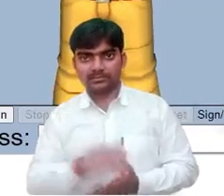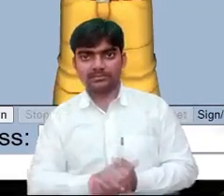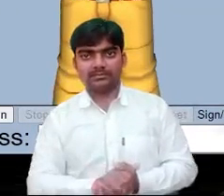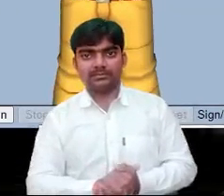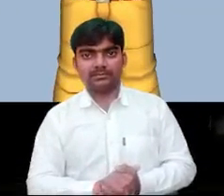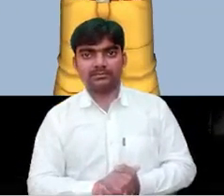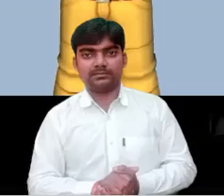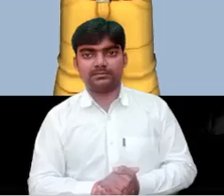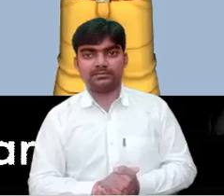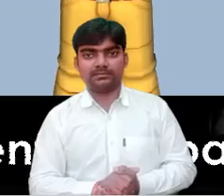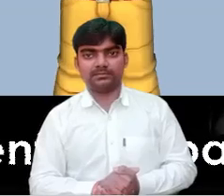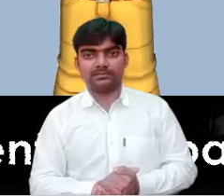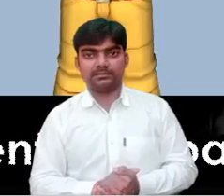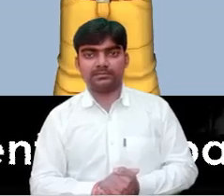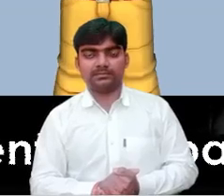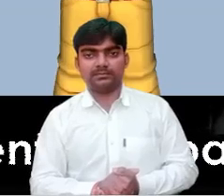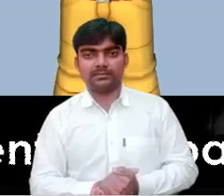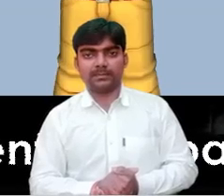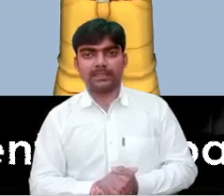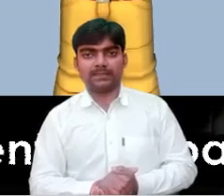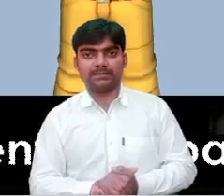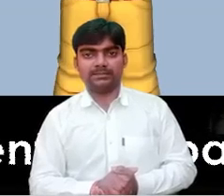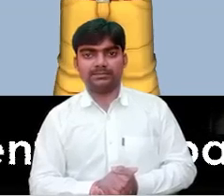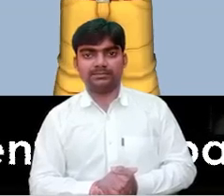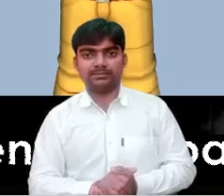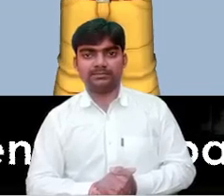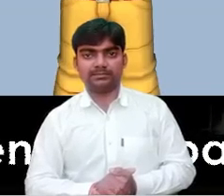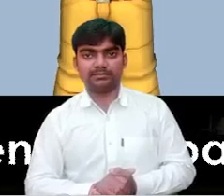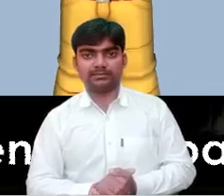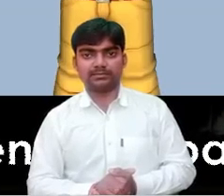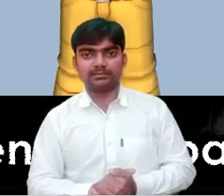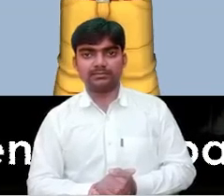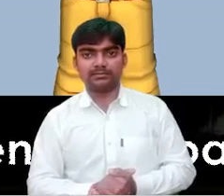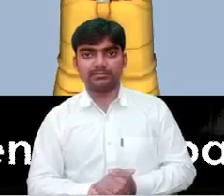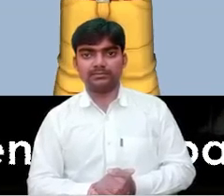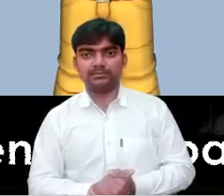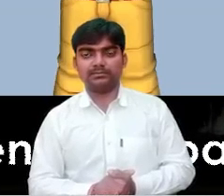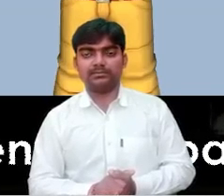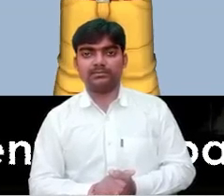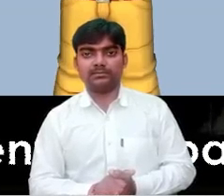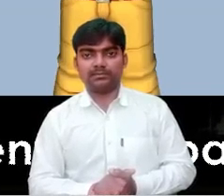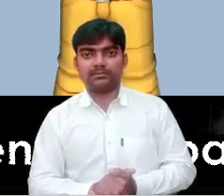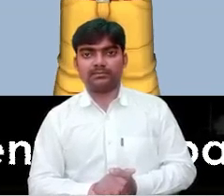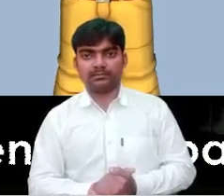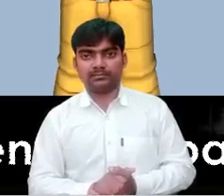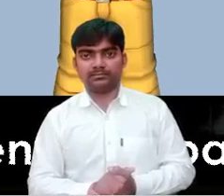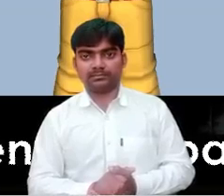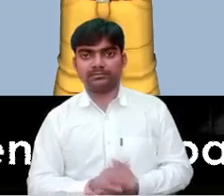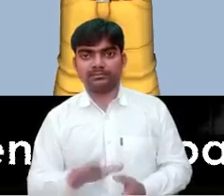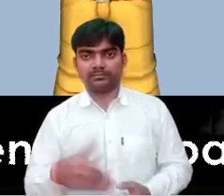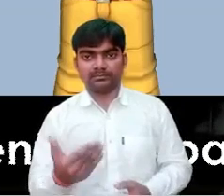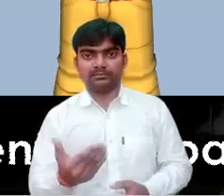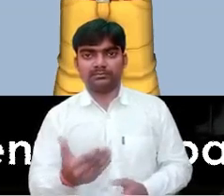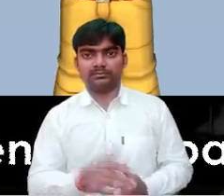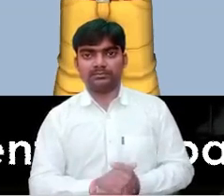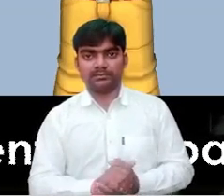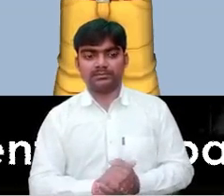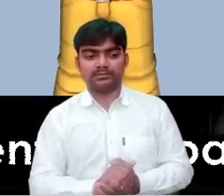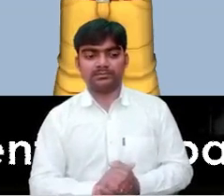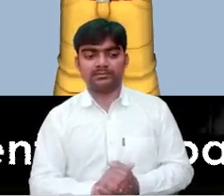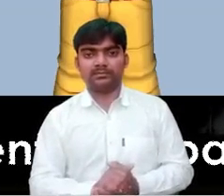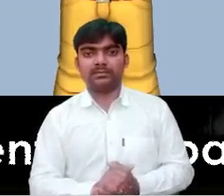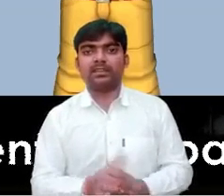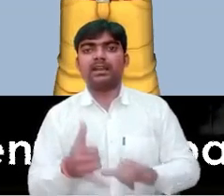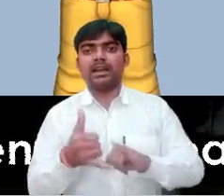Before moving to the announcement system of the railway stations, I must be thankful to the SAR